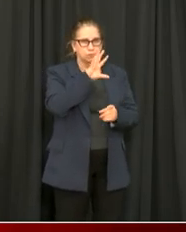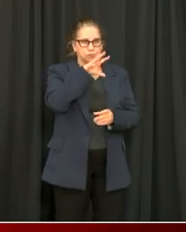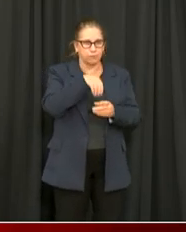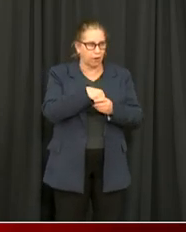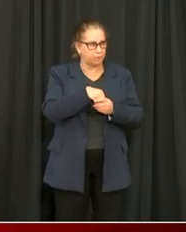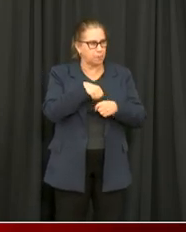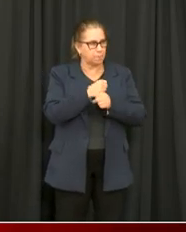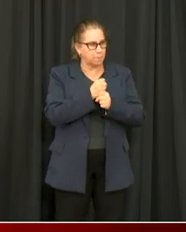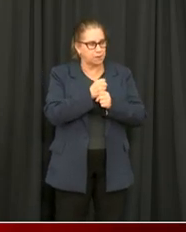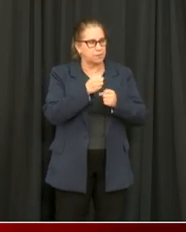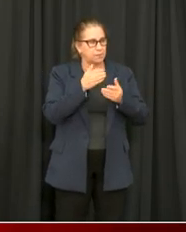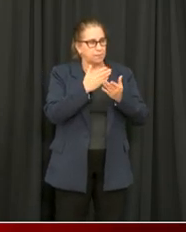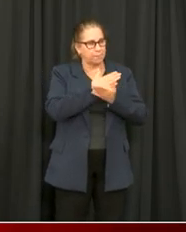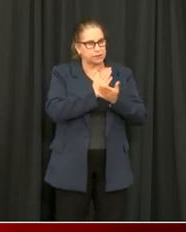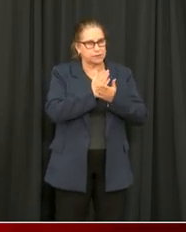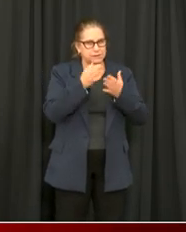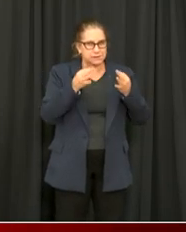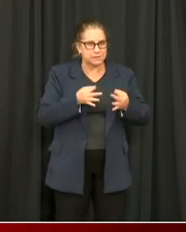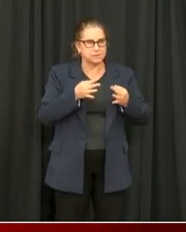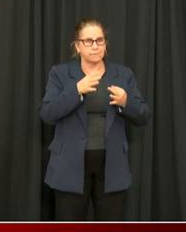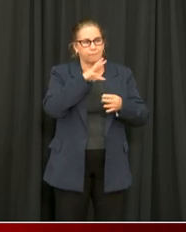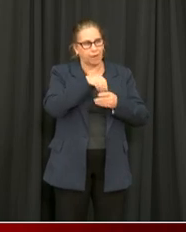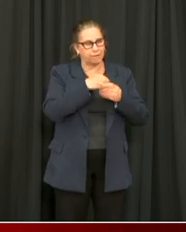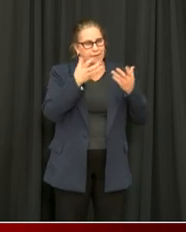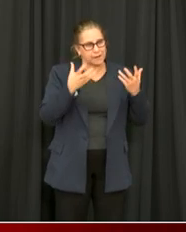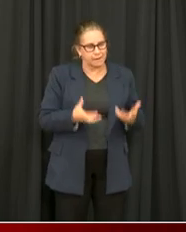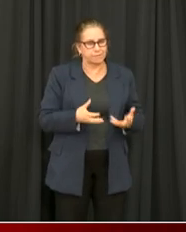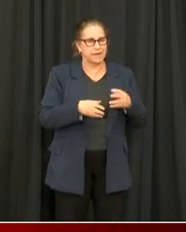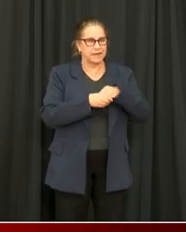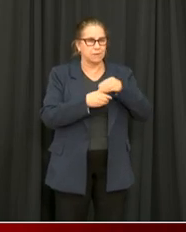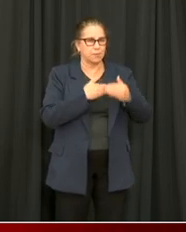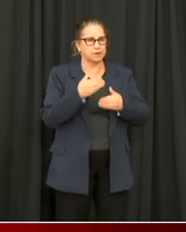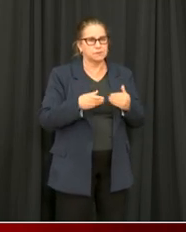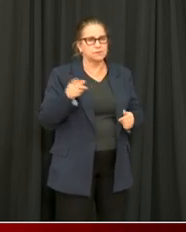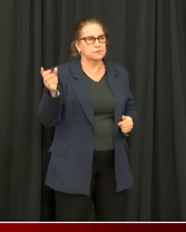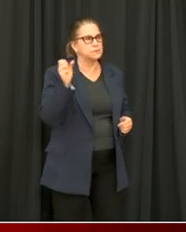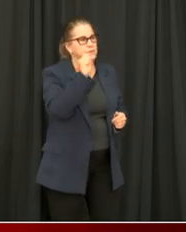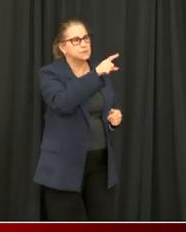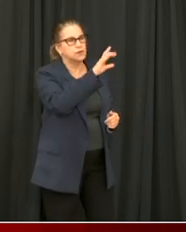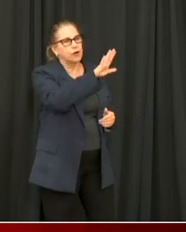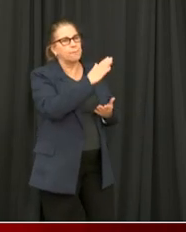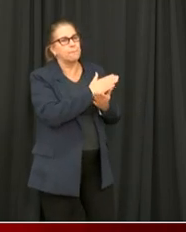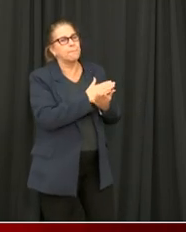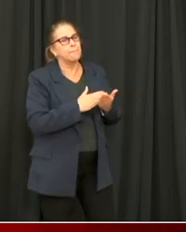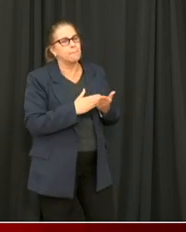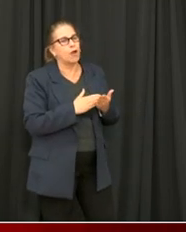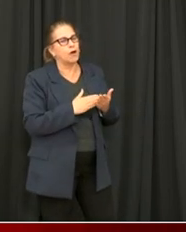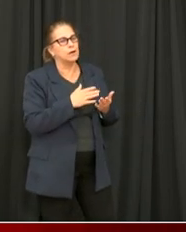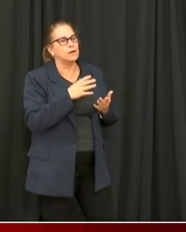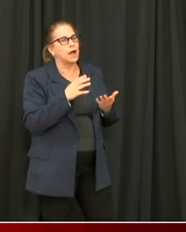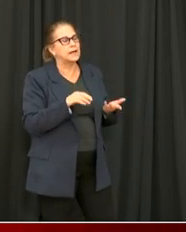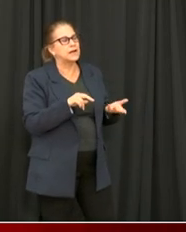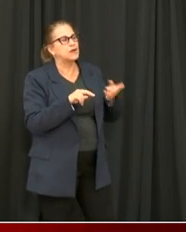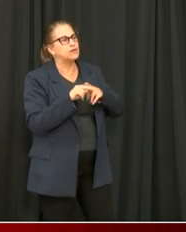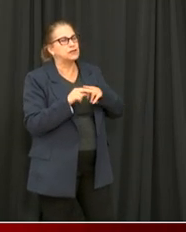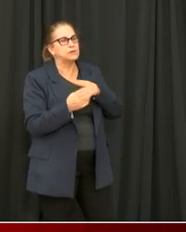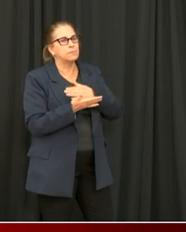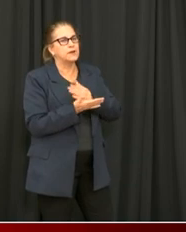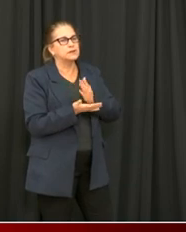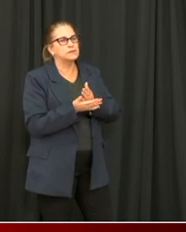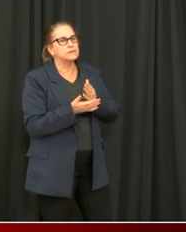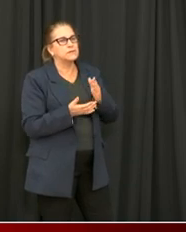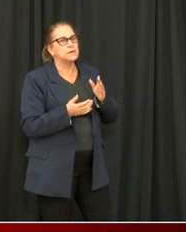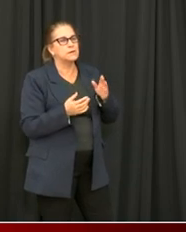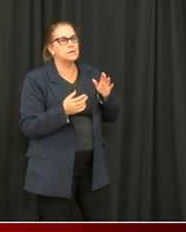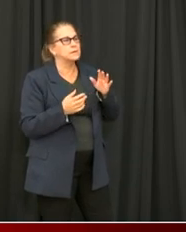Okay, so there's no plan on your part, though, to increase it. Because a lot of the talk lately has been more of the kind of the non-policing things